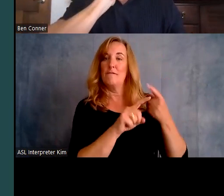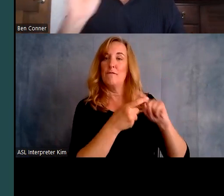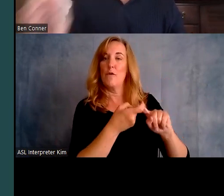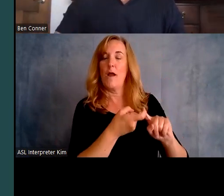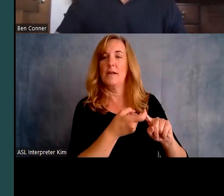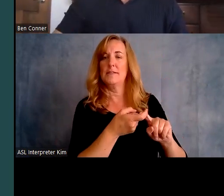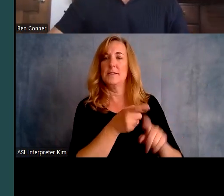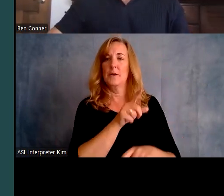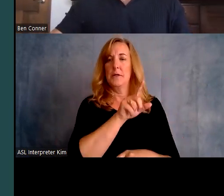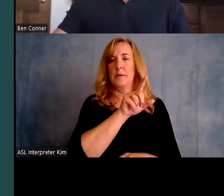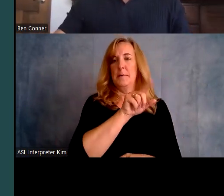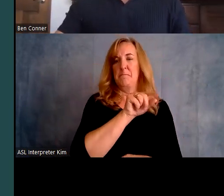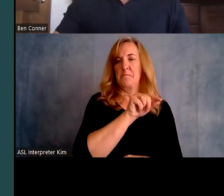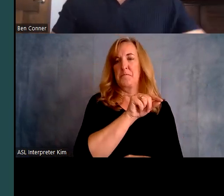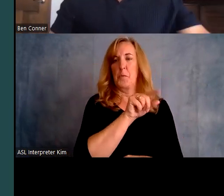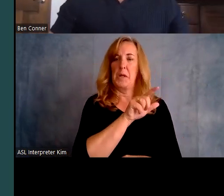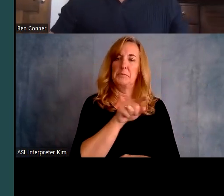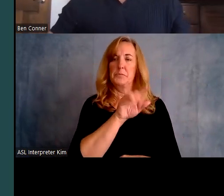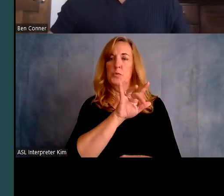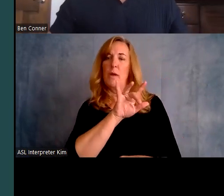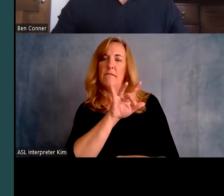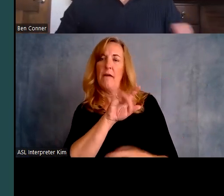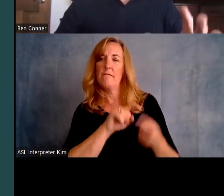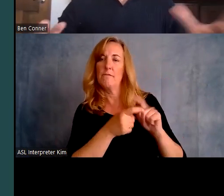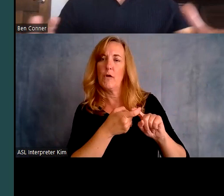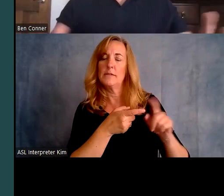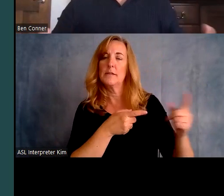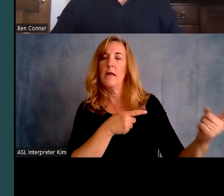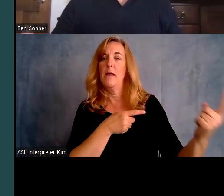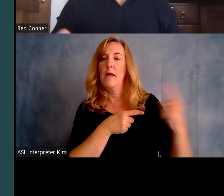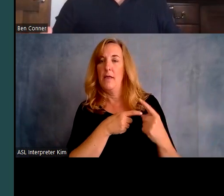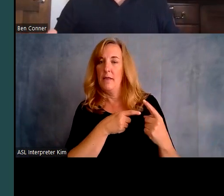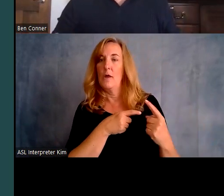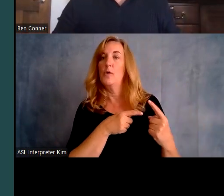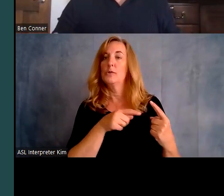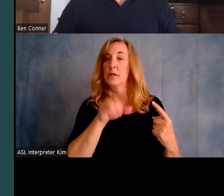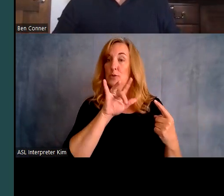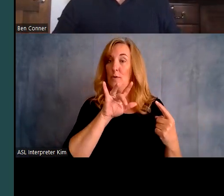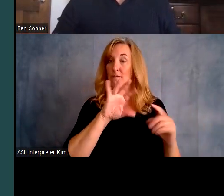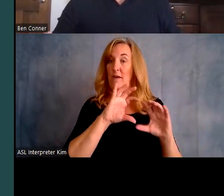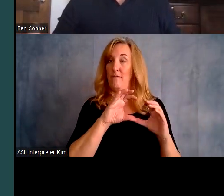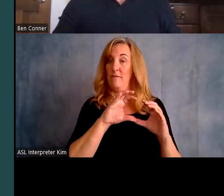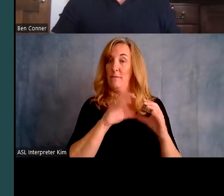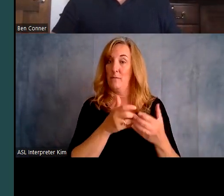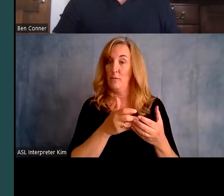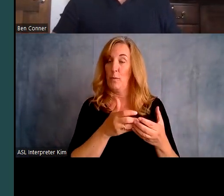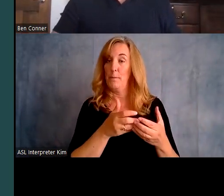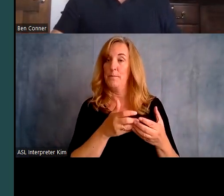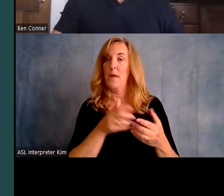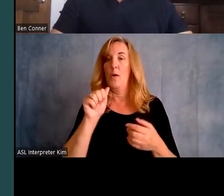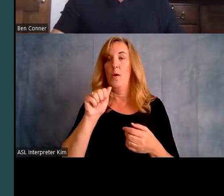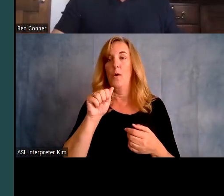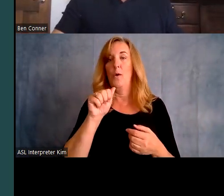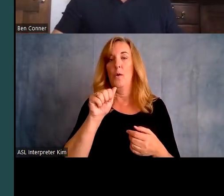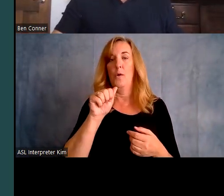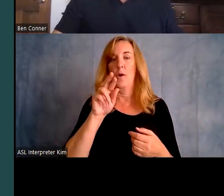to 25 of them. And the group that those 25 folks hosted was the Ark of